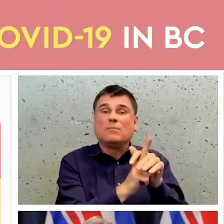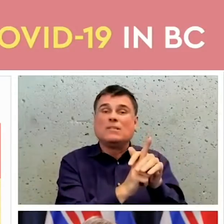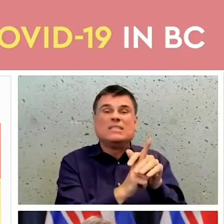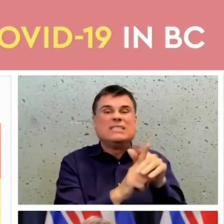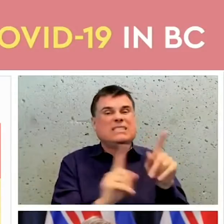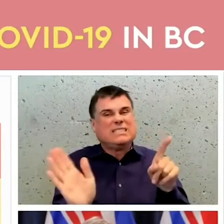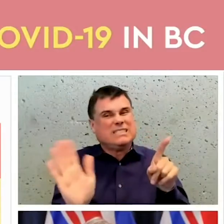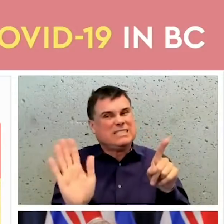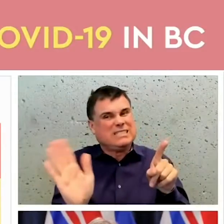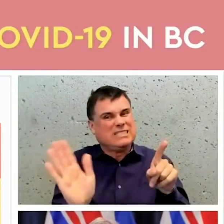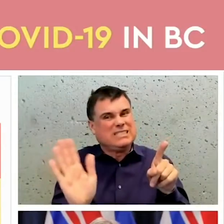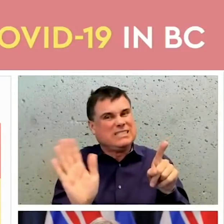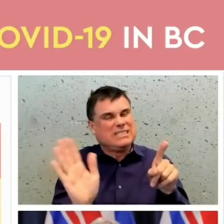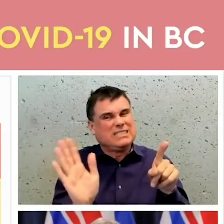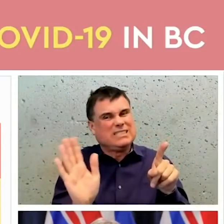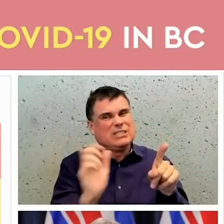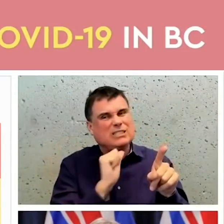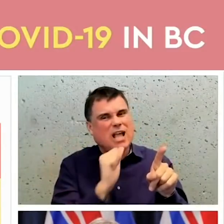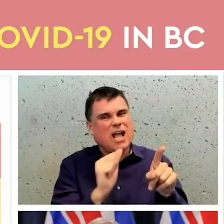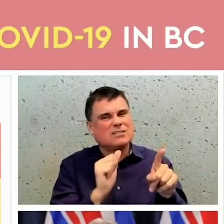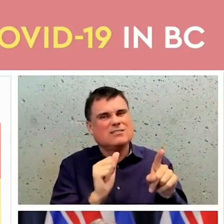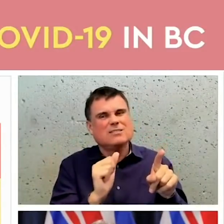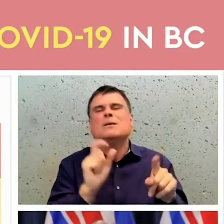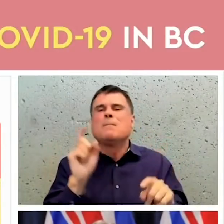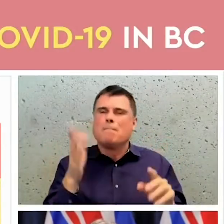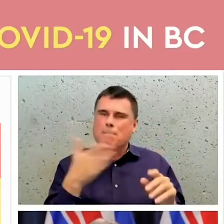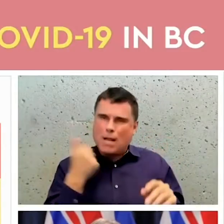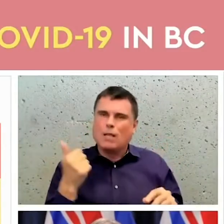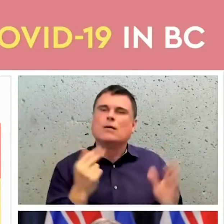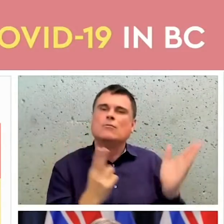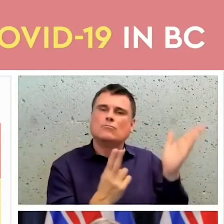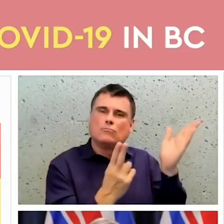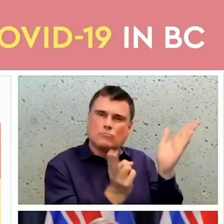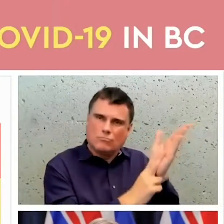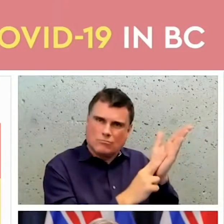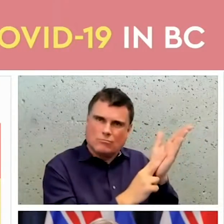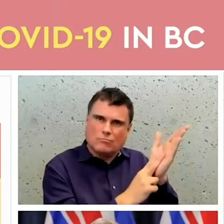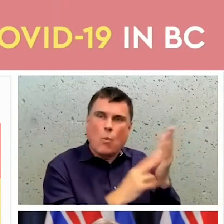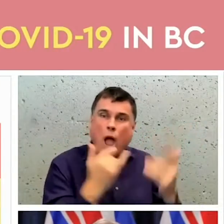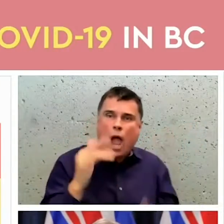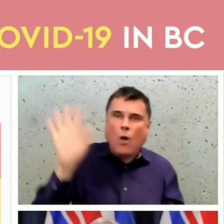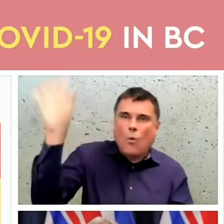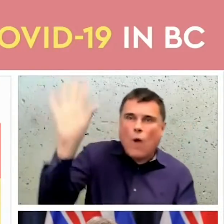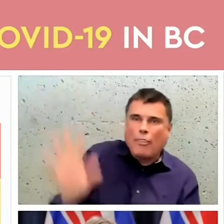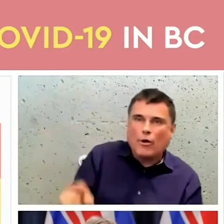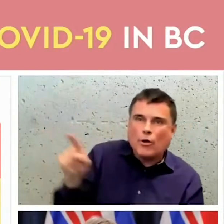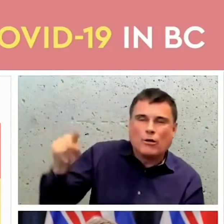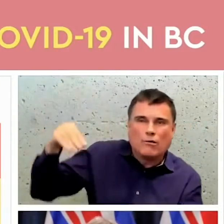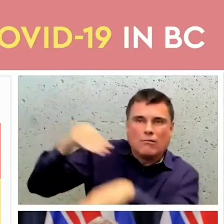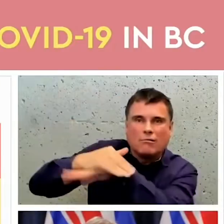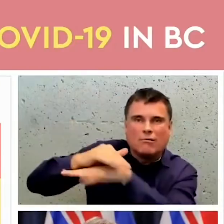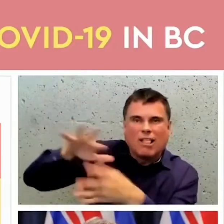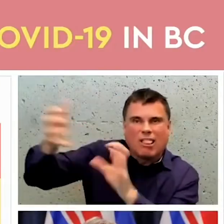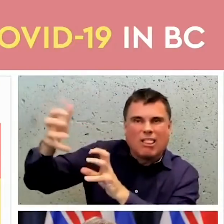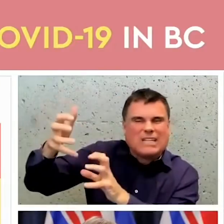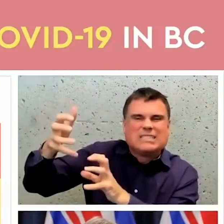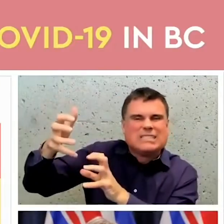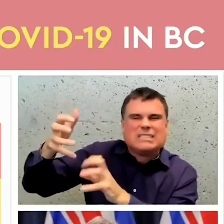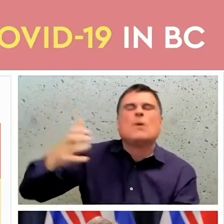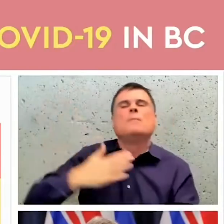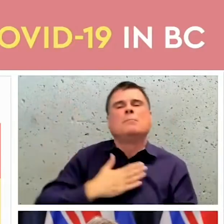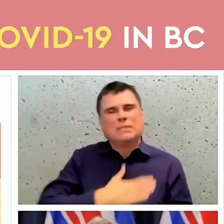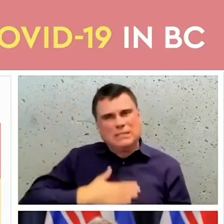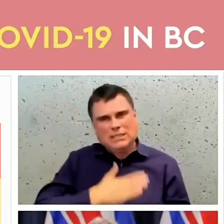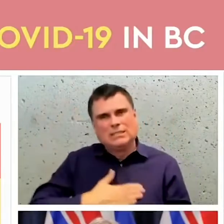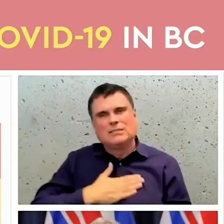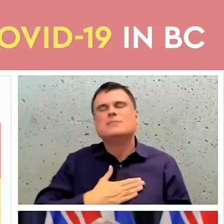We've had these weather events that have disrupted us somewhat and put more stress on our system. So we're asking that people make an appointment,